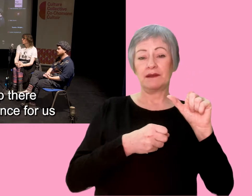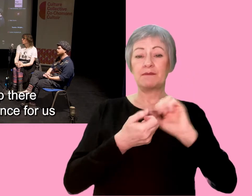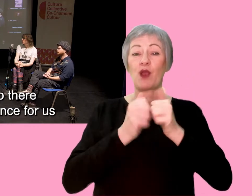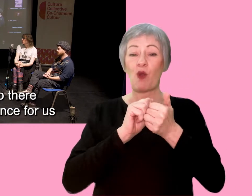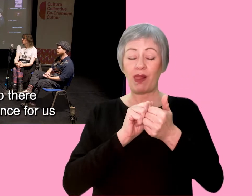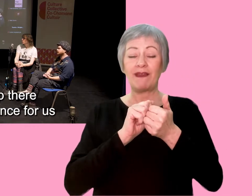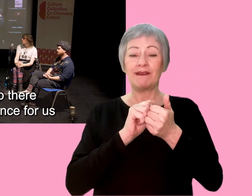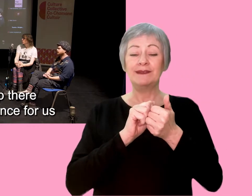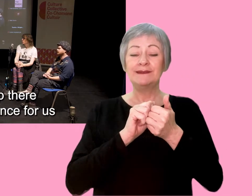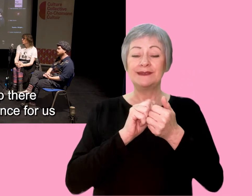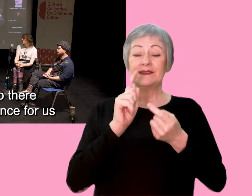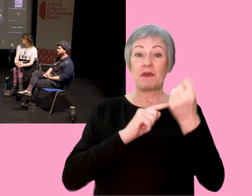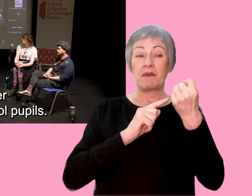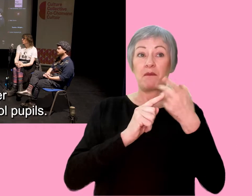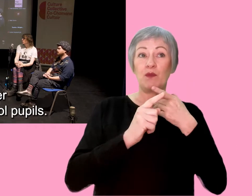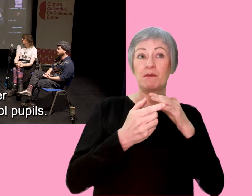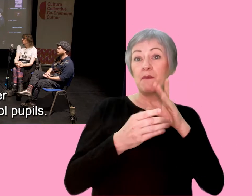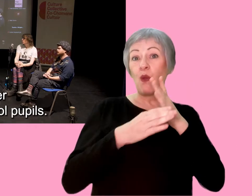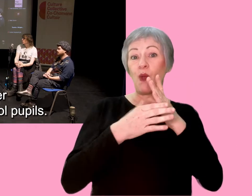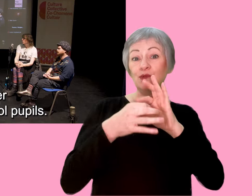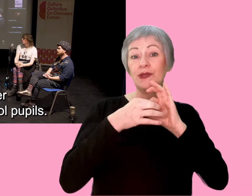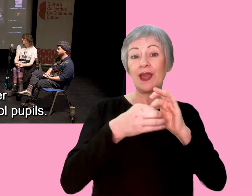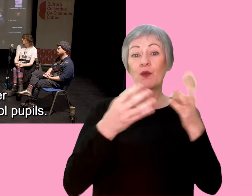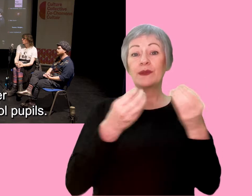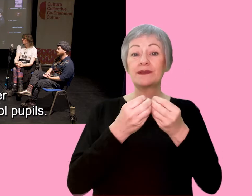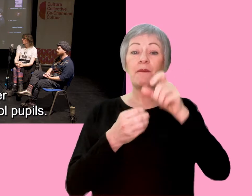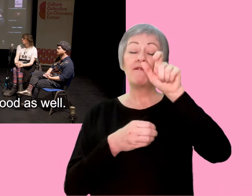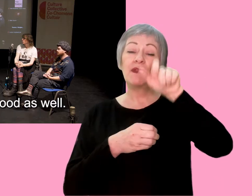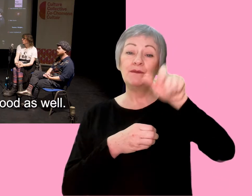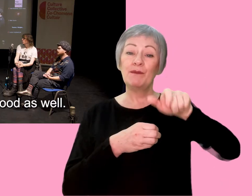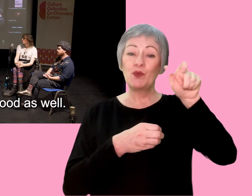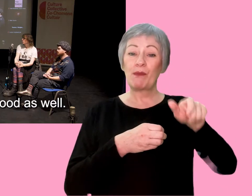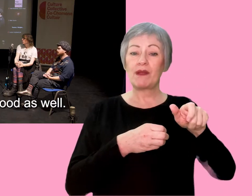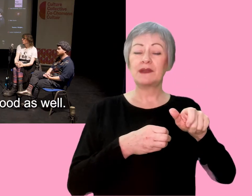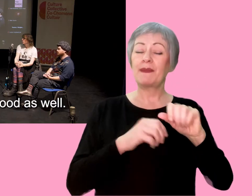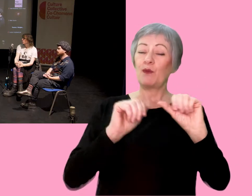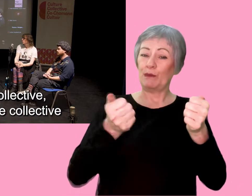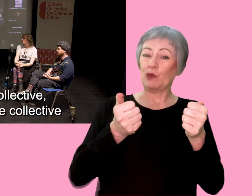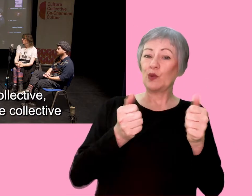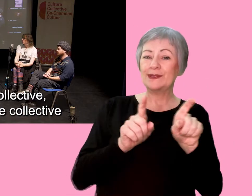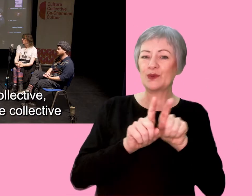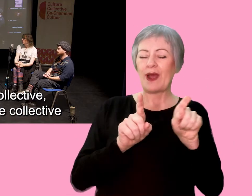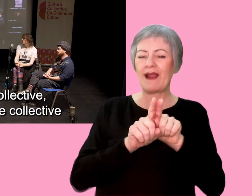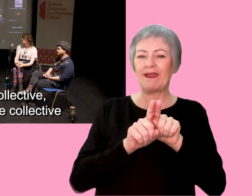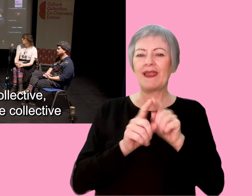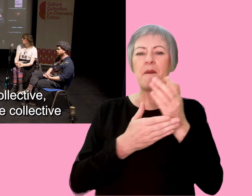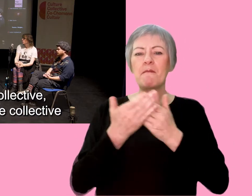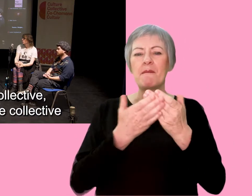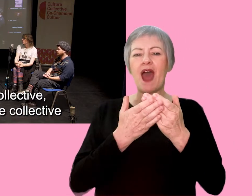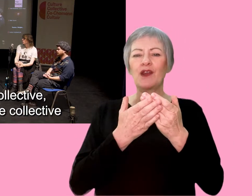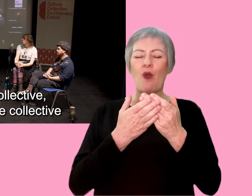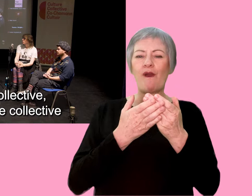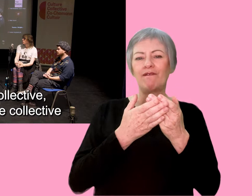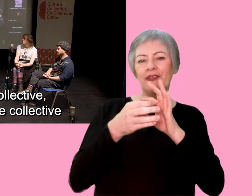is up there, and maybe it'll be a chance for us to work together with some of the school pupils, and that would be quite good as well. I think as part of the